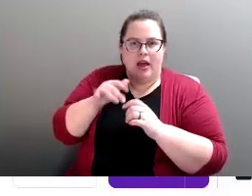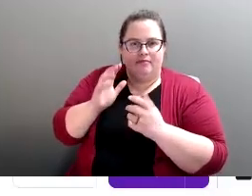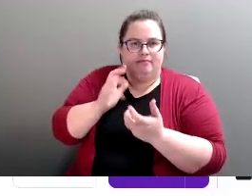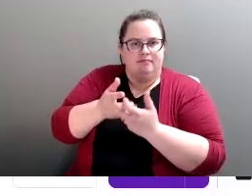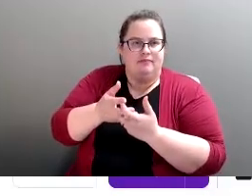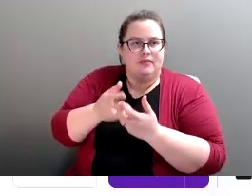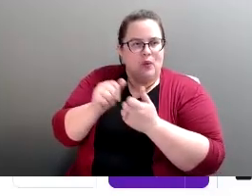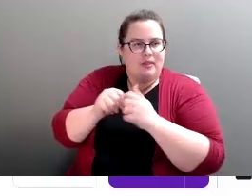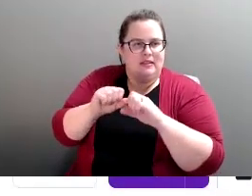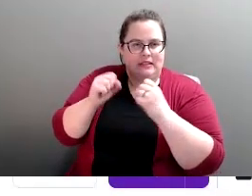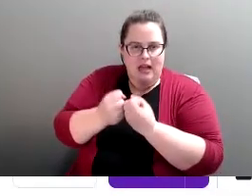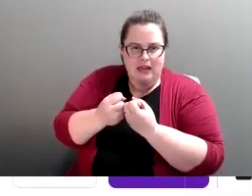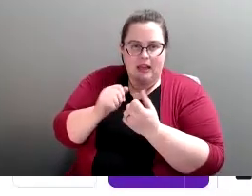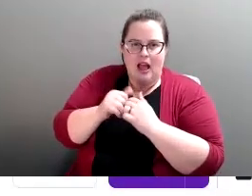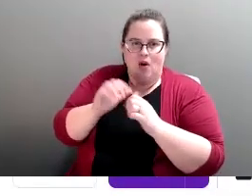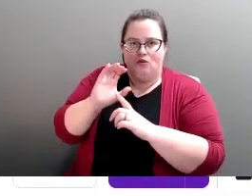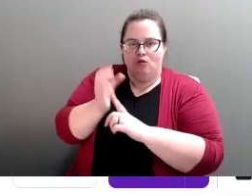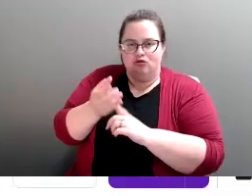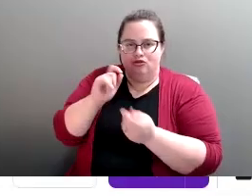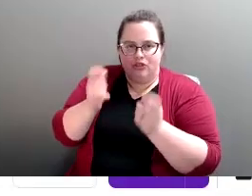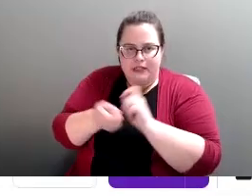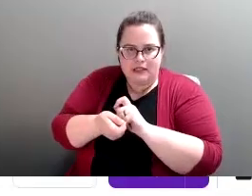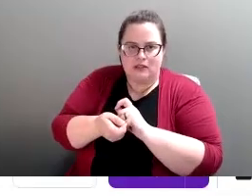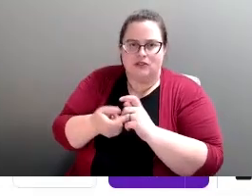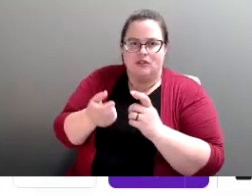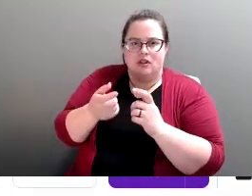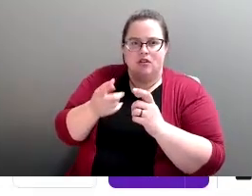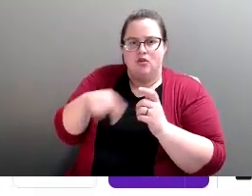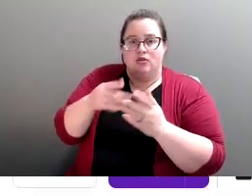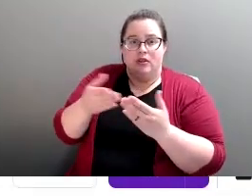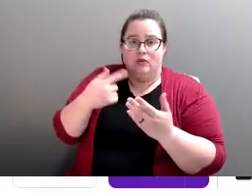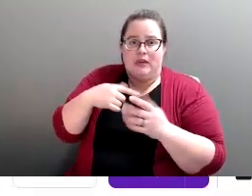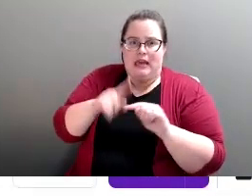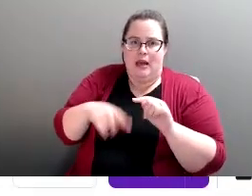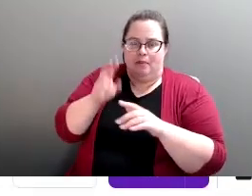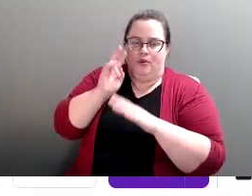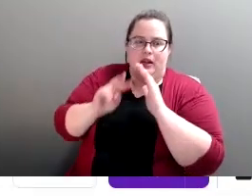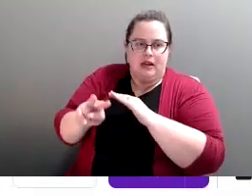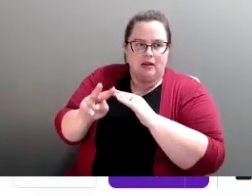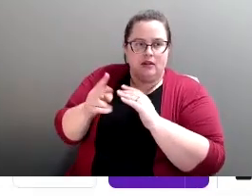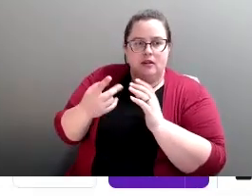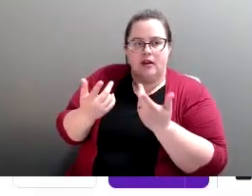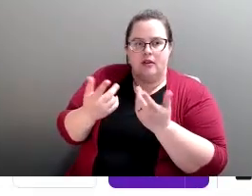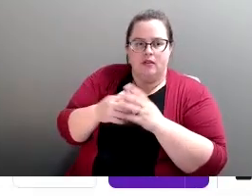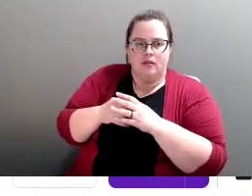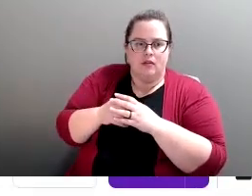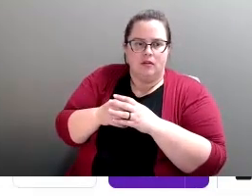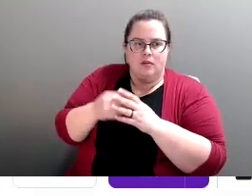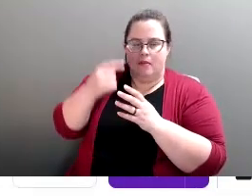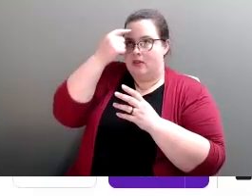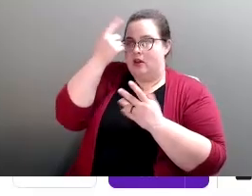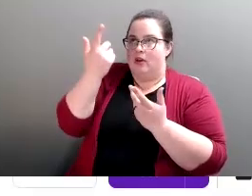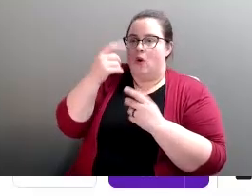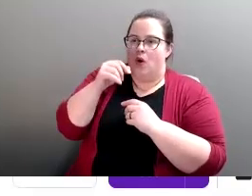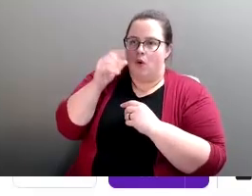culture is Mhm. gonna change, what's gonna shift, and those are things that like we could not predict. There are things like in my hackathons in San Francisco where I was like, wow, like